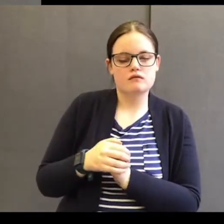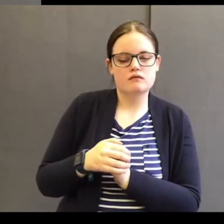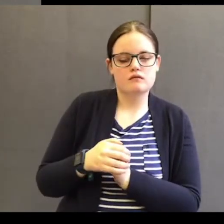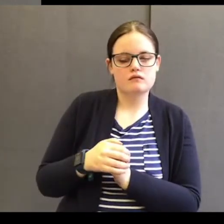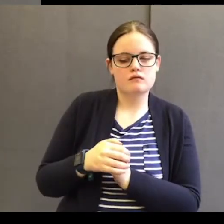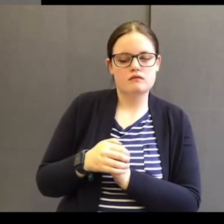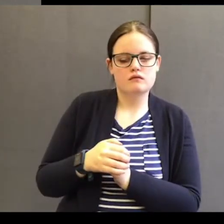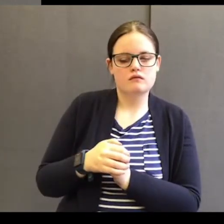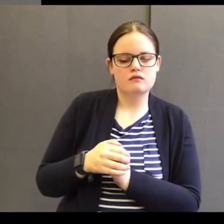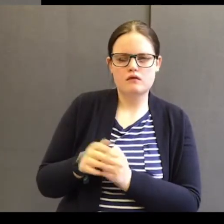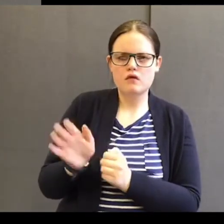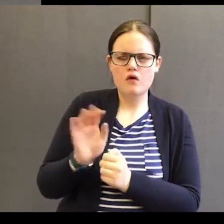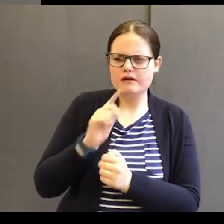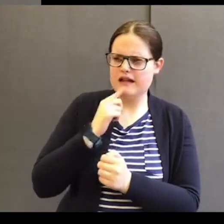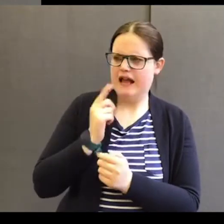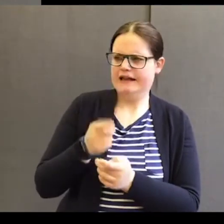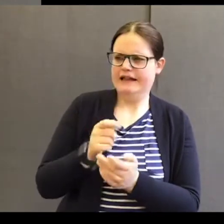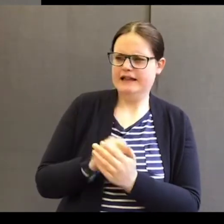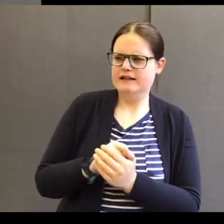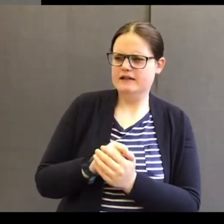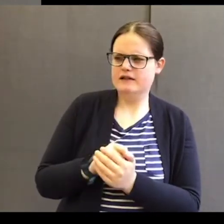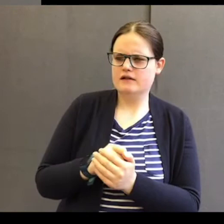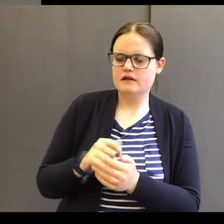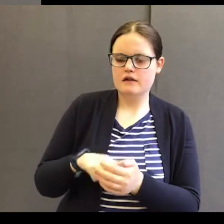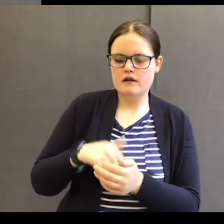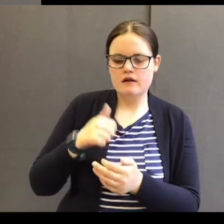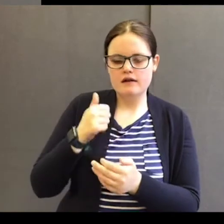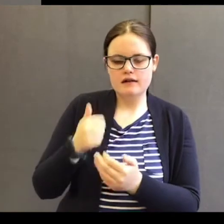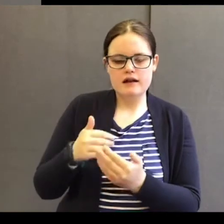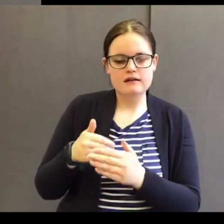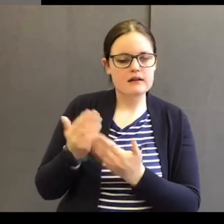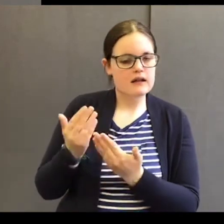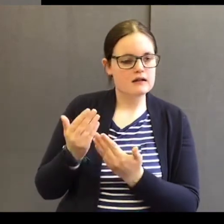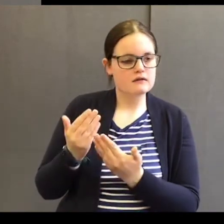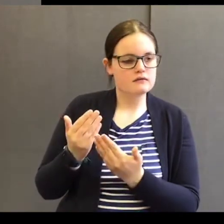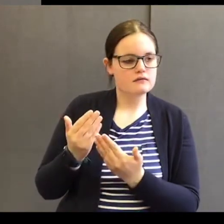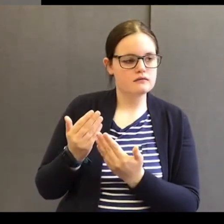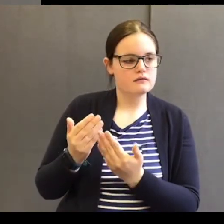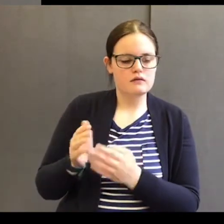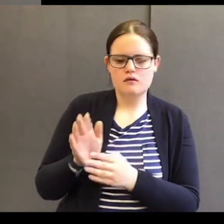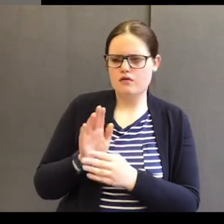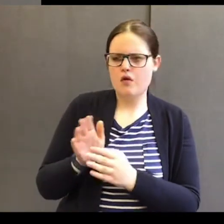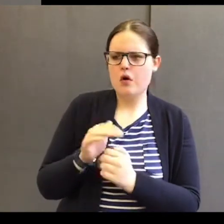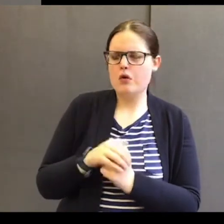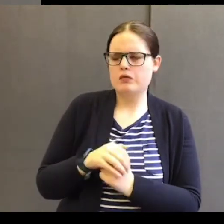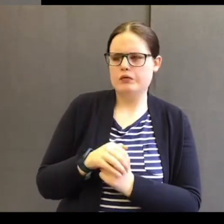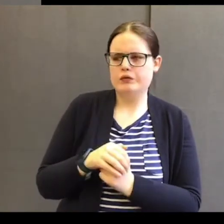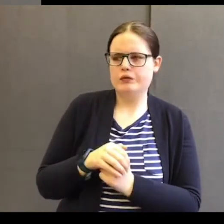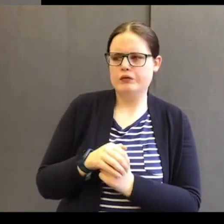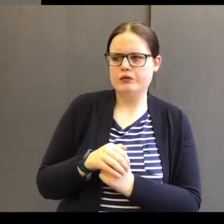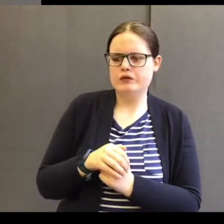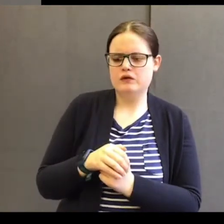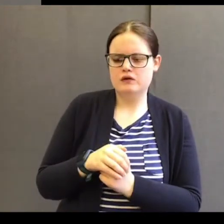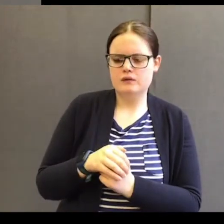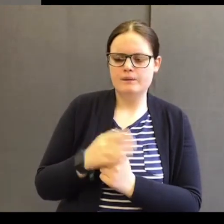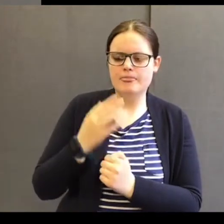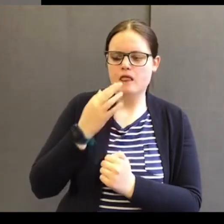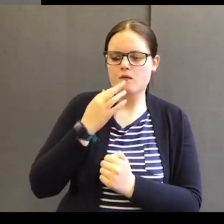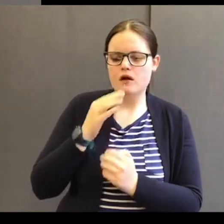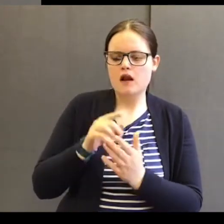afternoon. No, it doesn't say that. The following day, it doesn't say